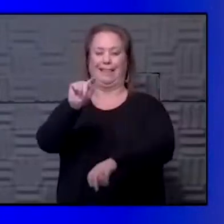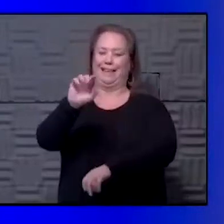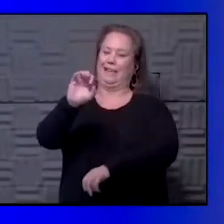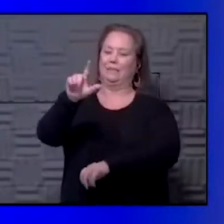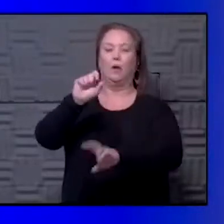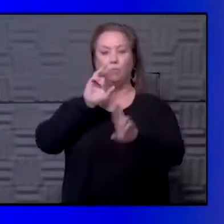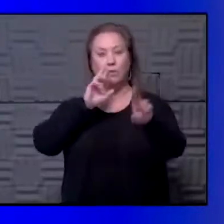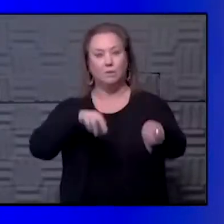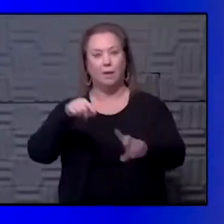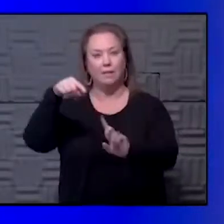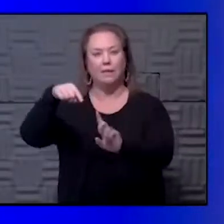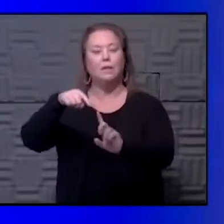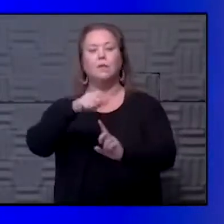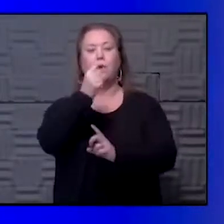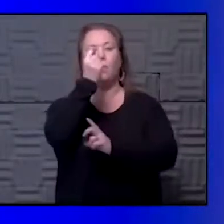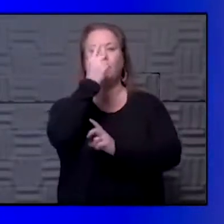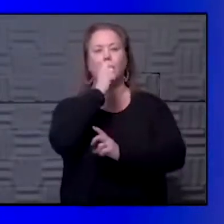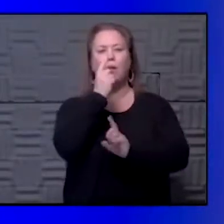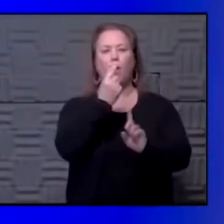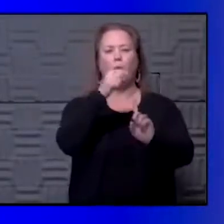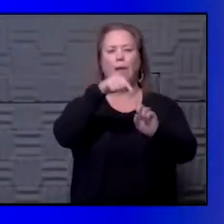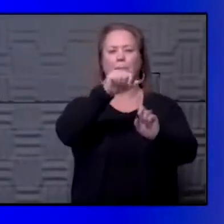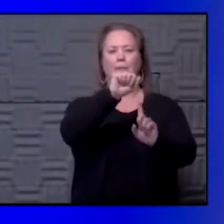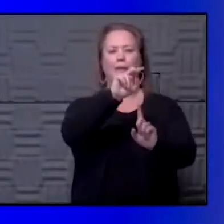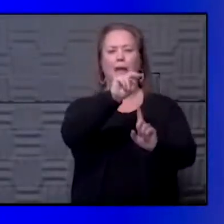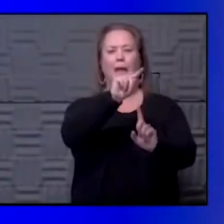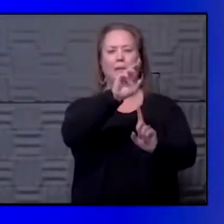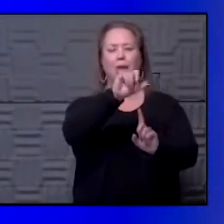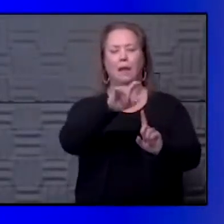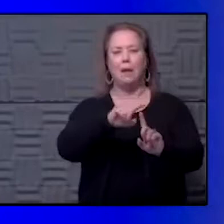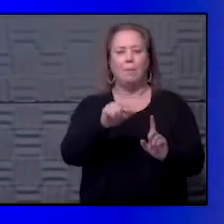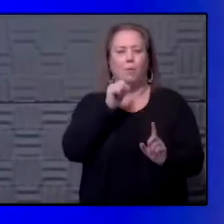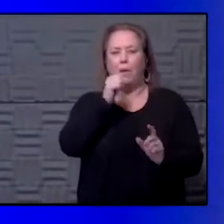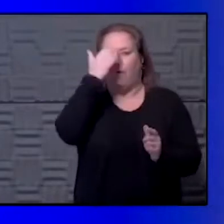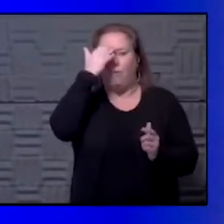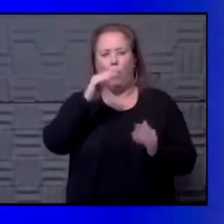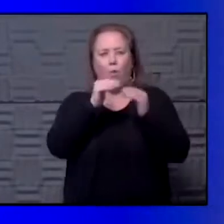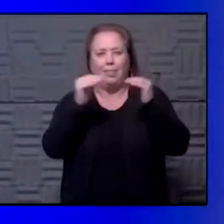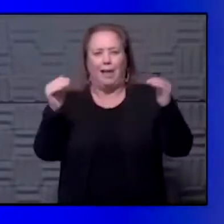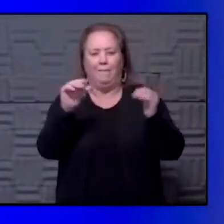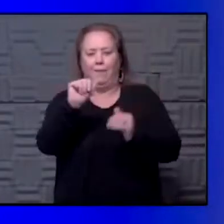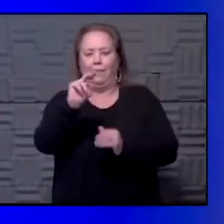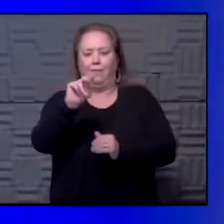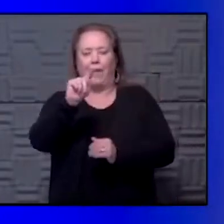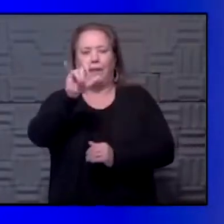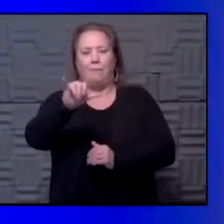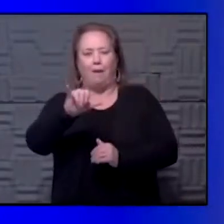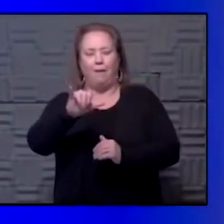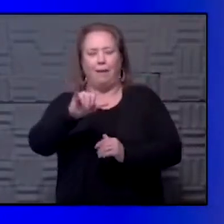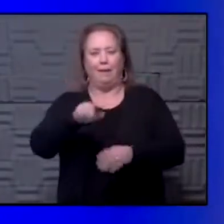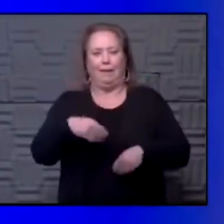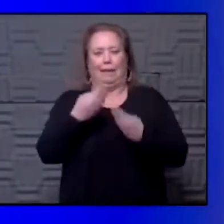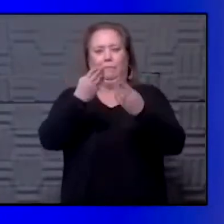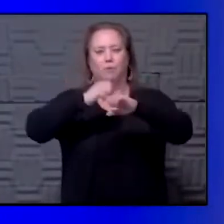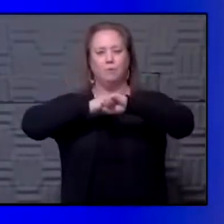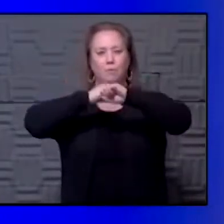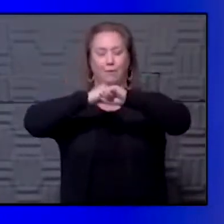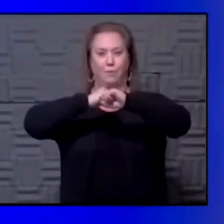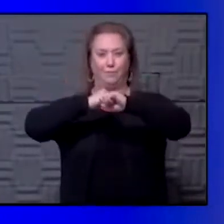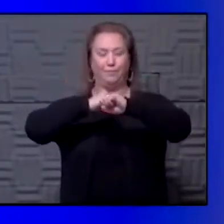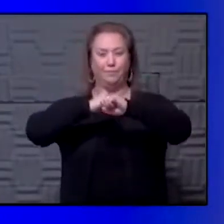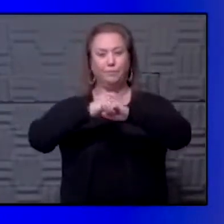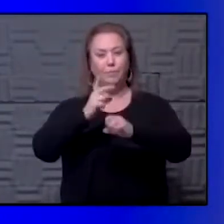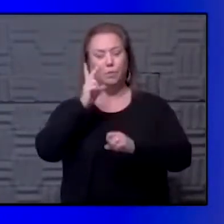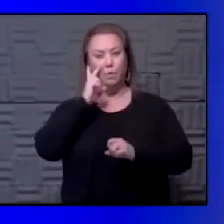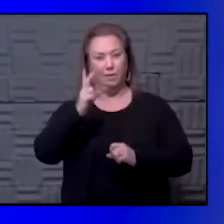it's not only about the antibodies. In addition, we don't know what level of antibody causes you to have the protection. We